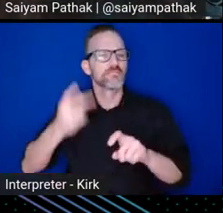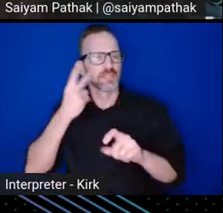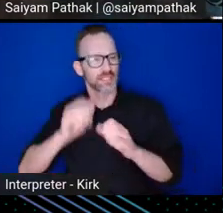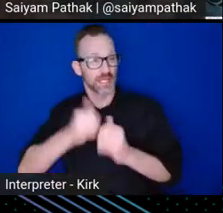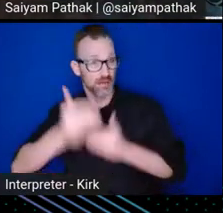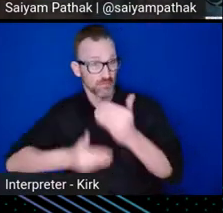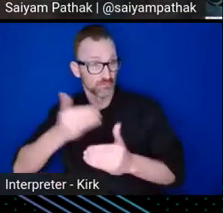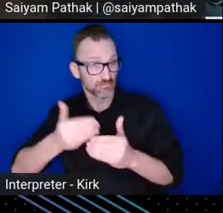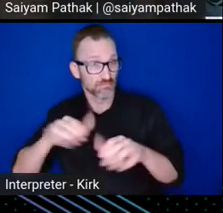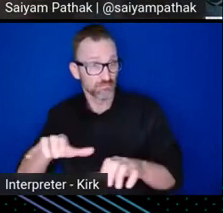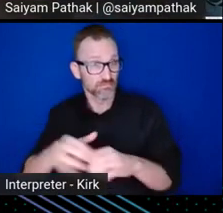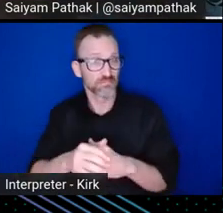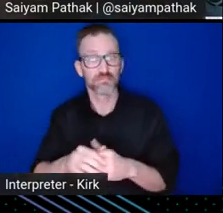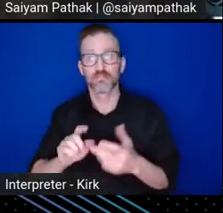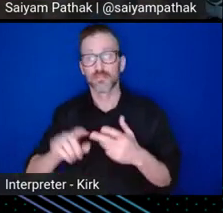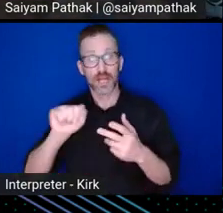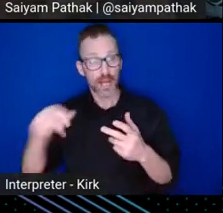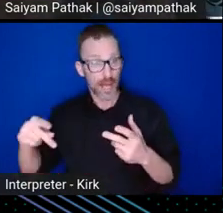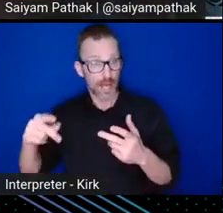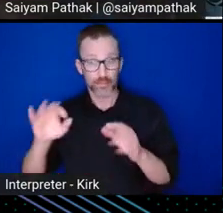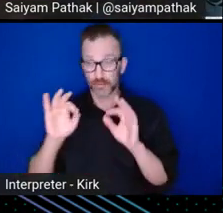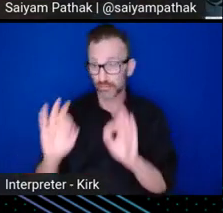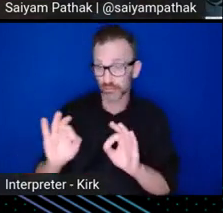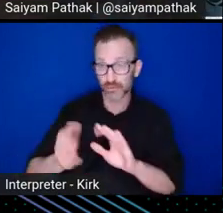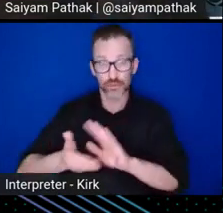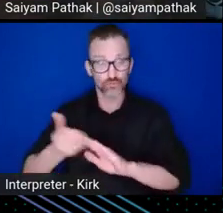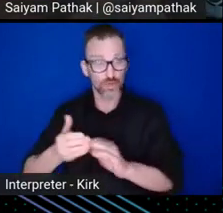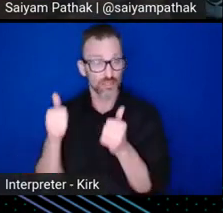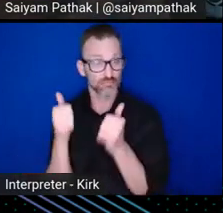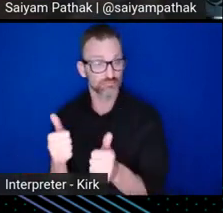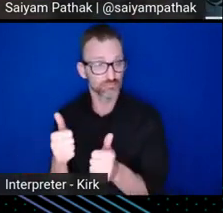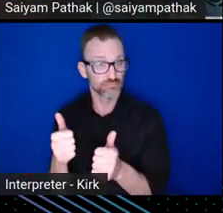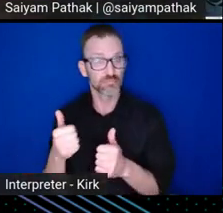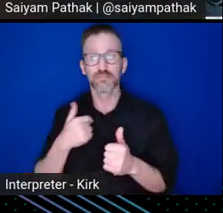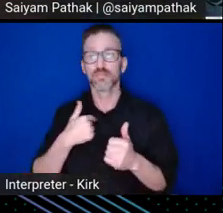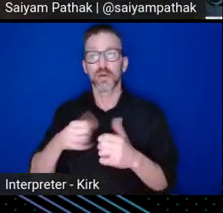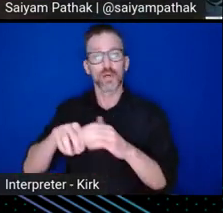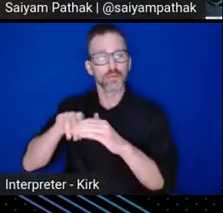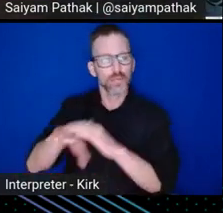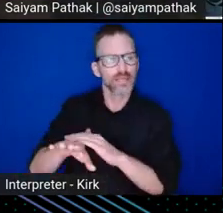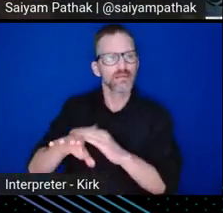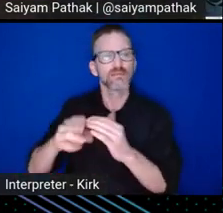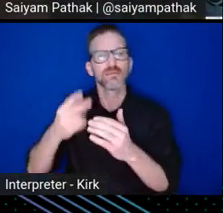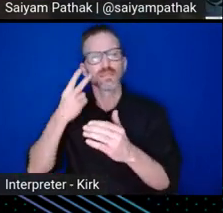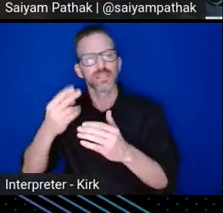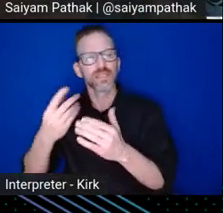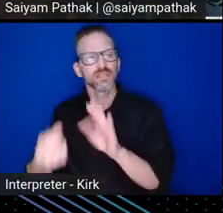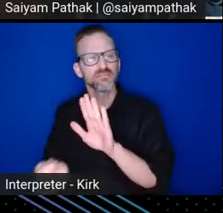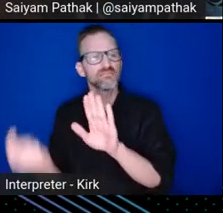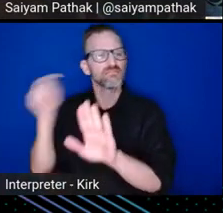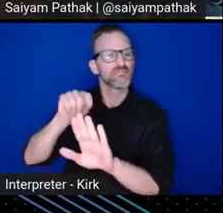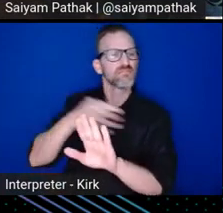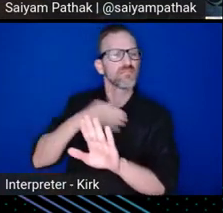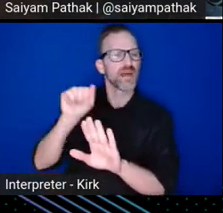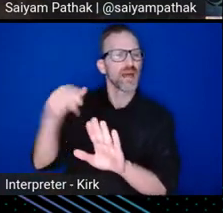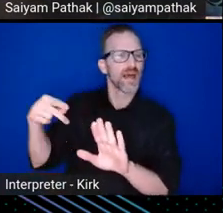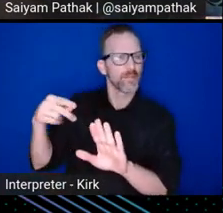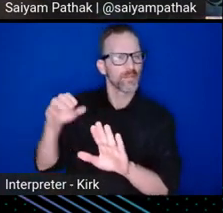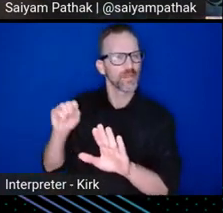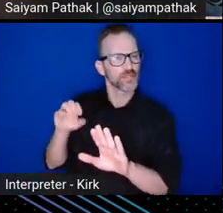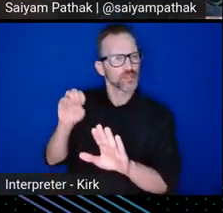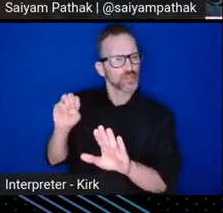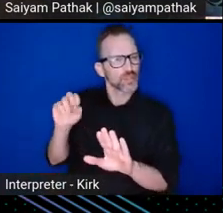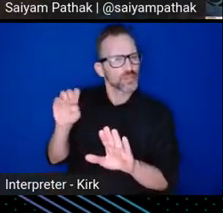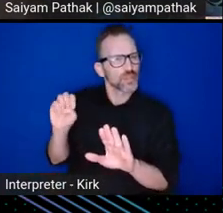see if my application is running healthy. I want to access my application. And that is what just I need from my source code. I don't want to